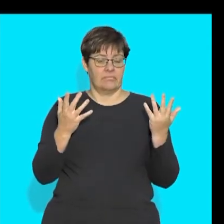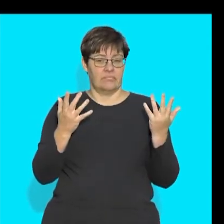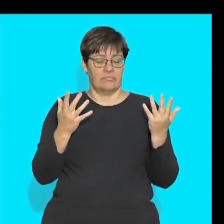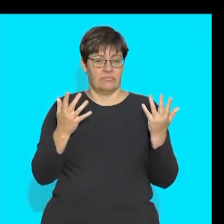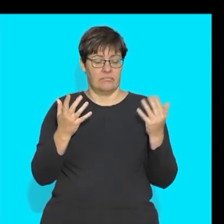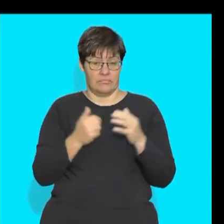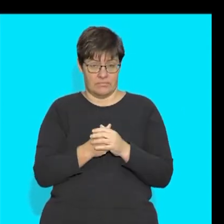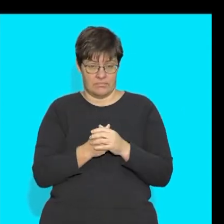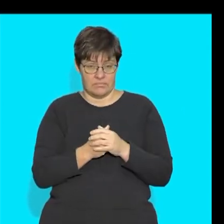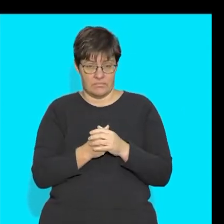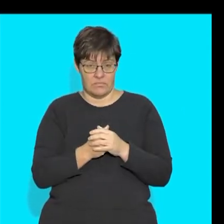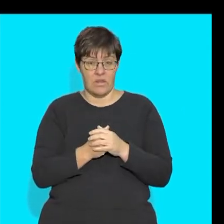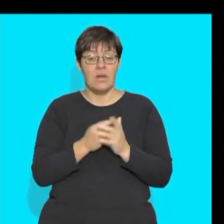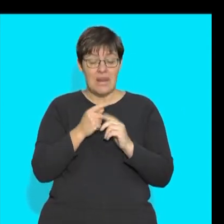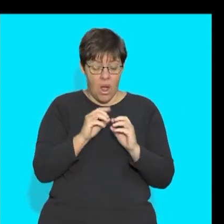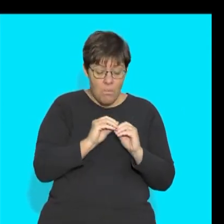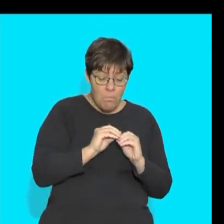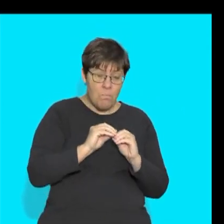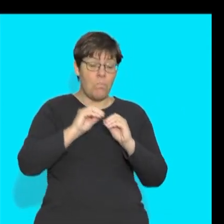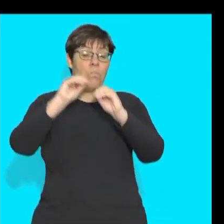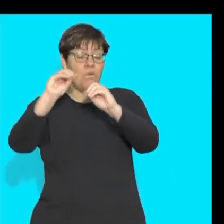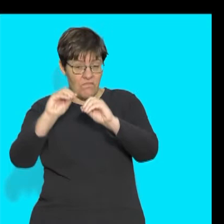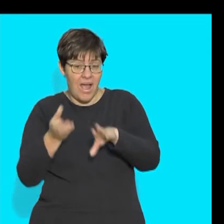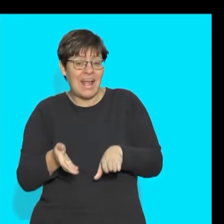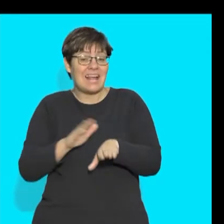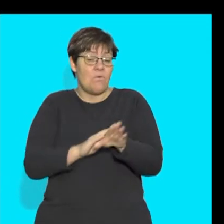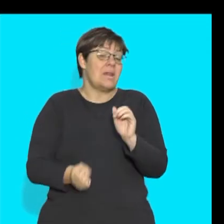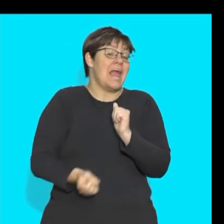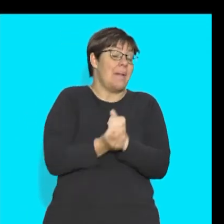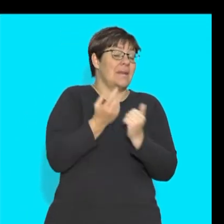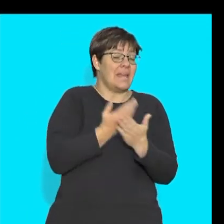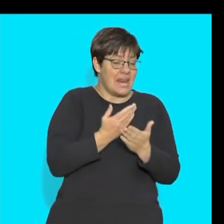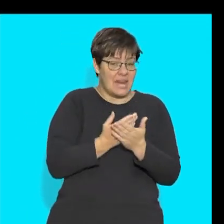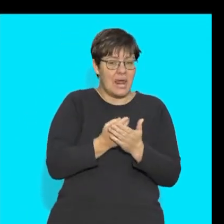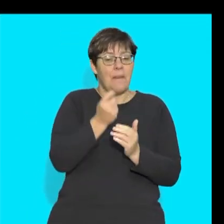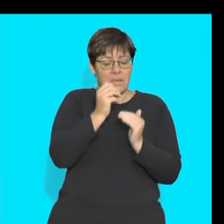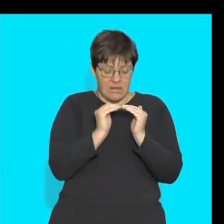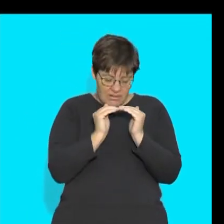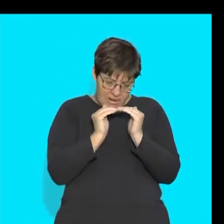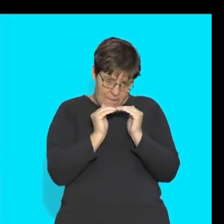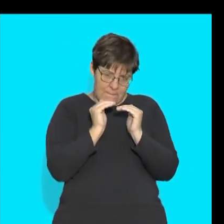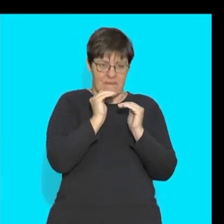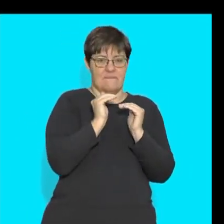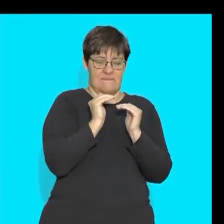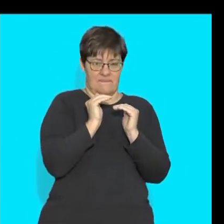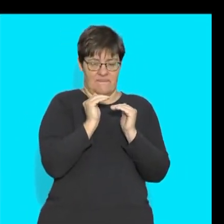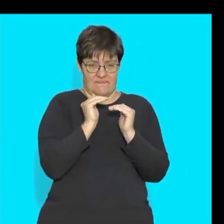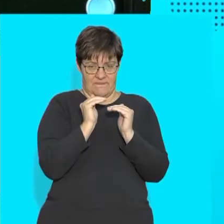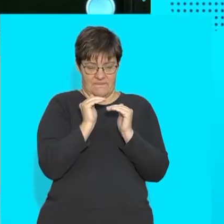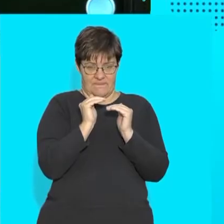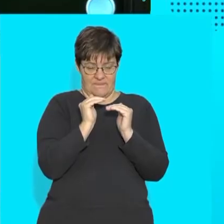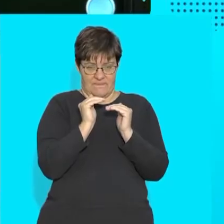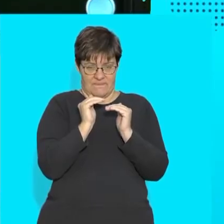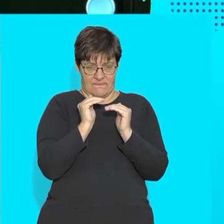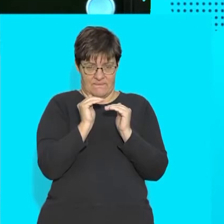be. For it to move, to create my current, I need to go a little bit above